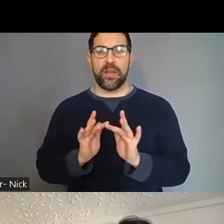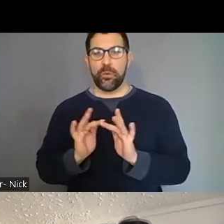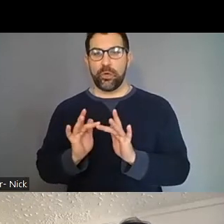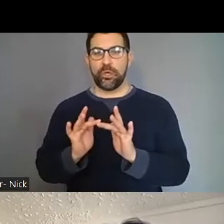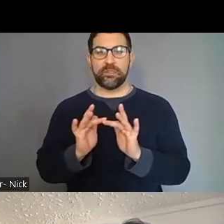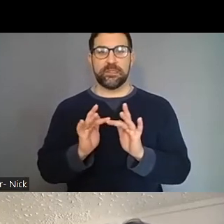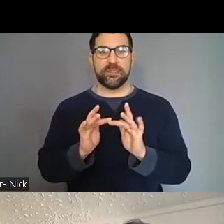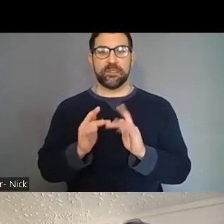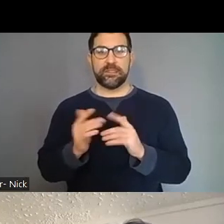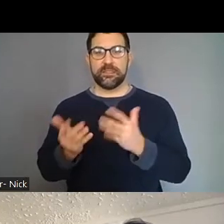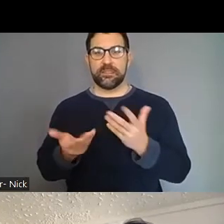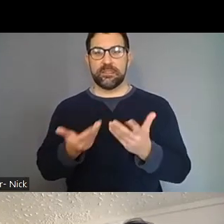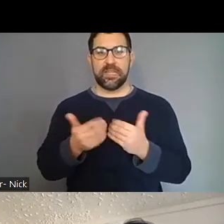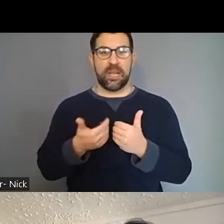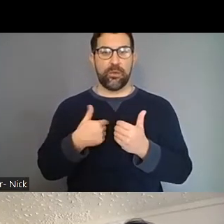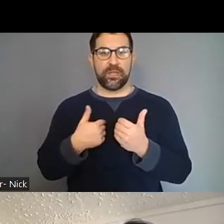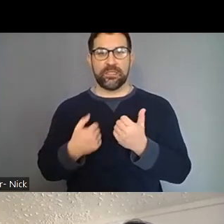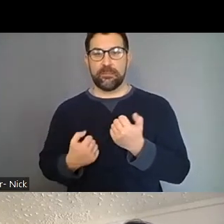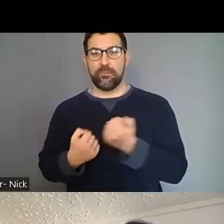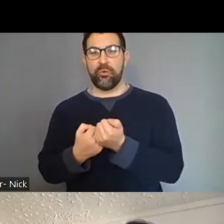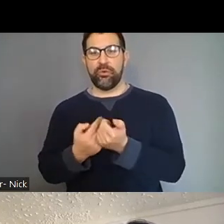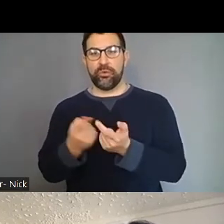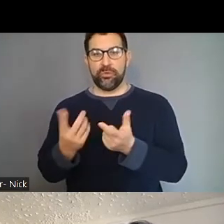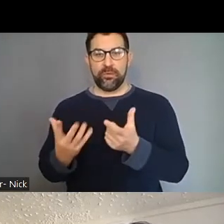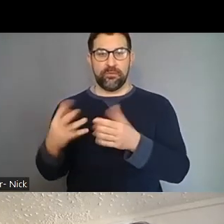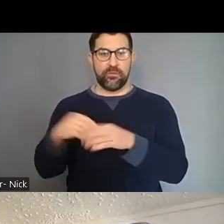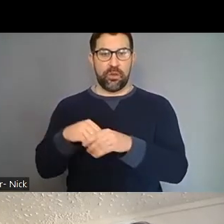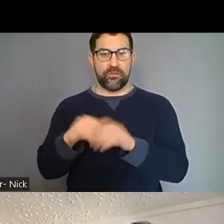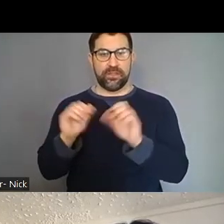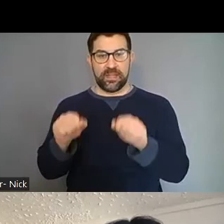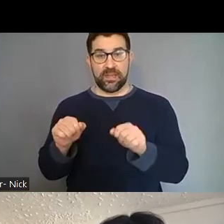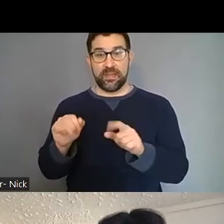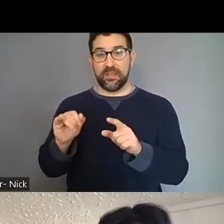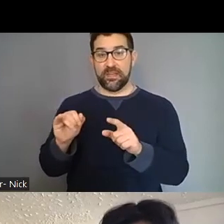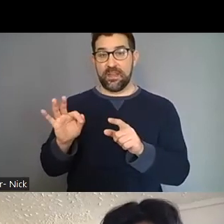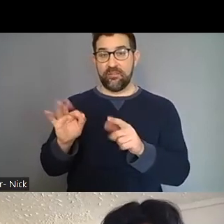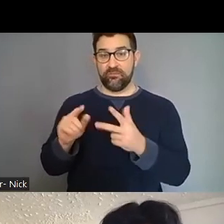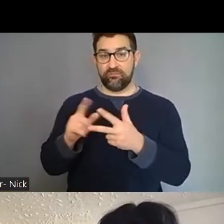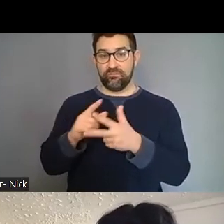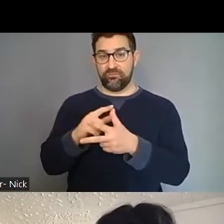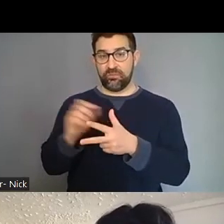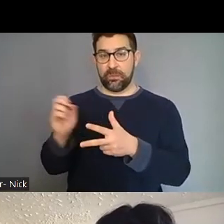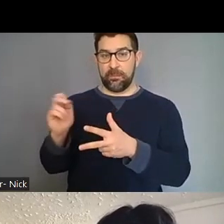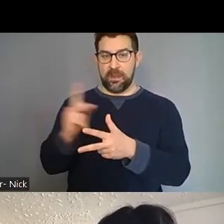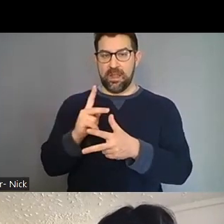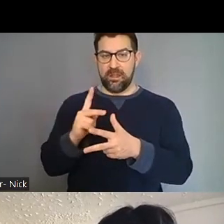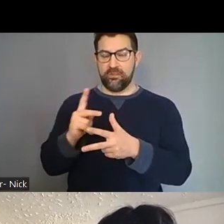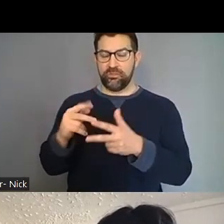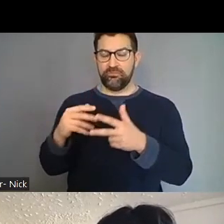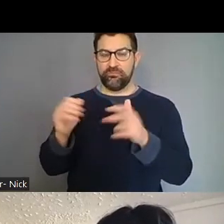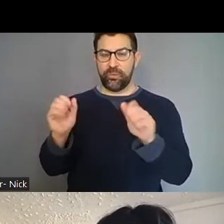ways that we might be able to support or get involved. And then when if Caitlin can rejoin us, we'll work her back into the